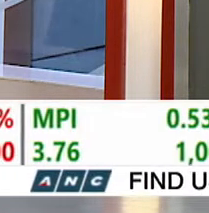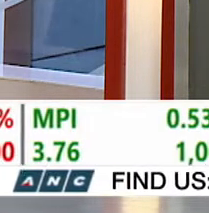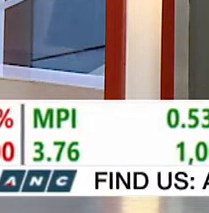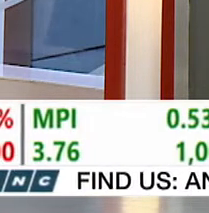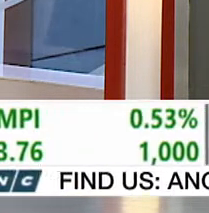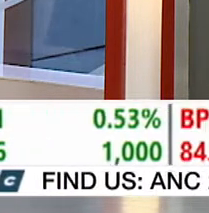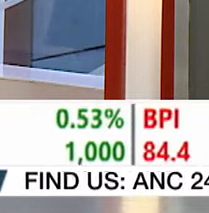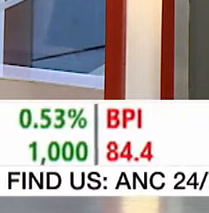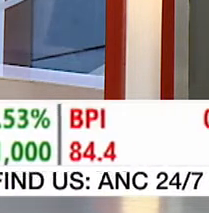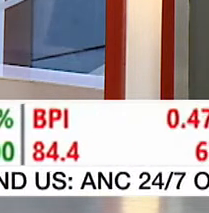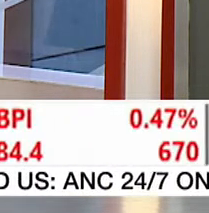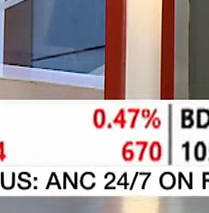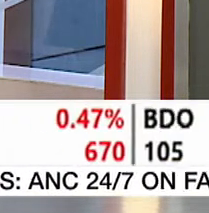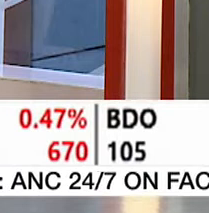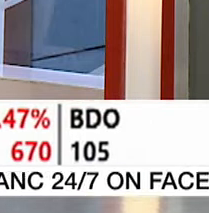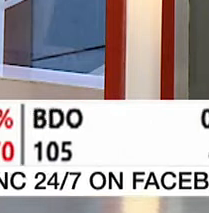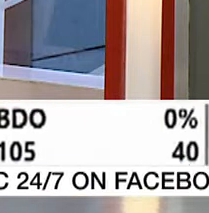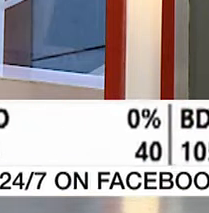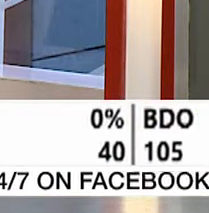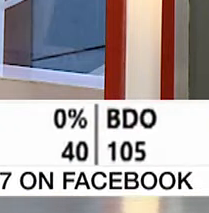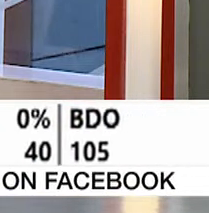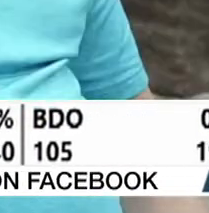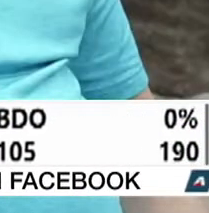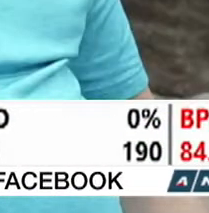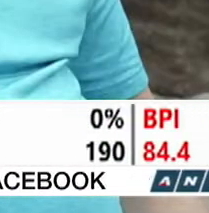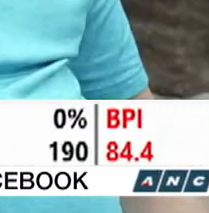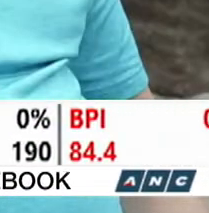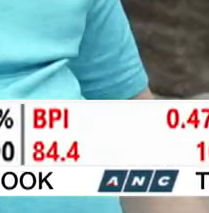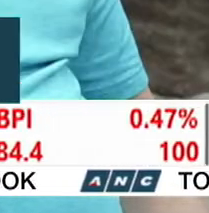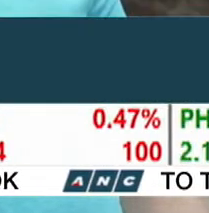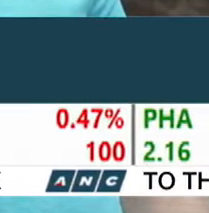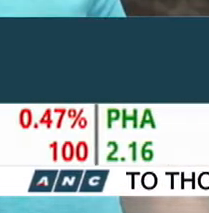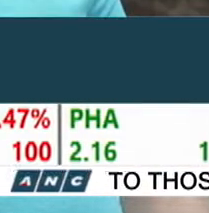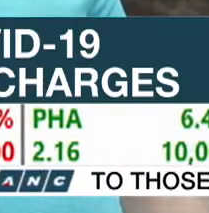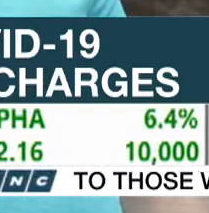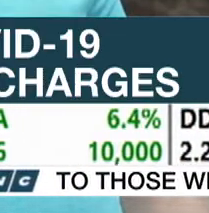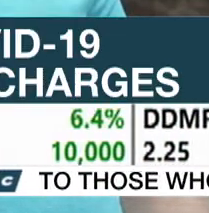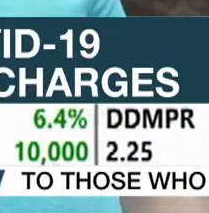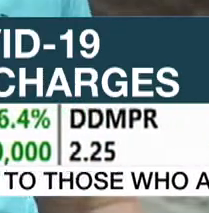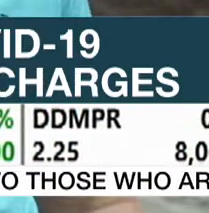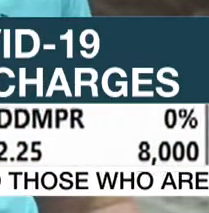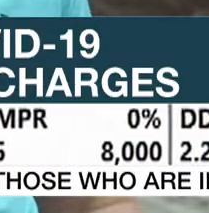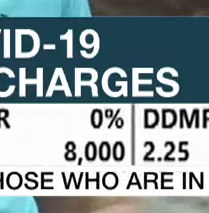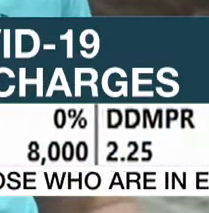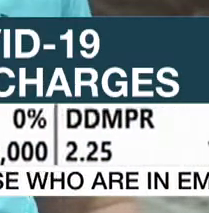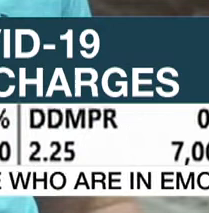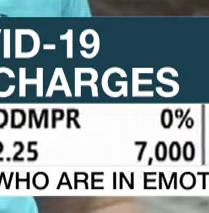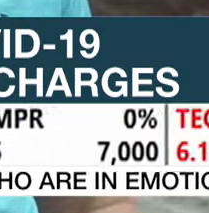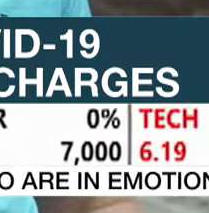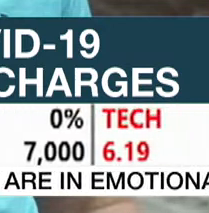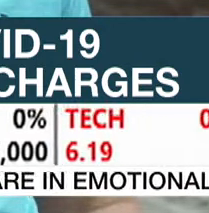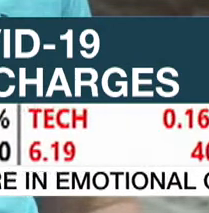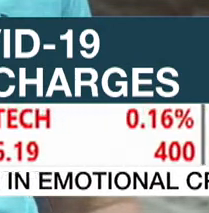violated vaccine prioritization rules. Interior and local government Undersecretary Epimaco Dencing III says they could be suspended for